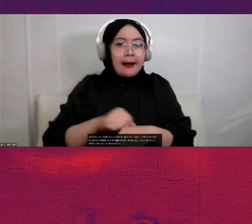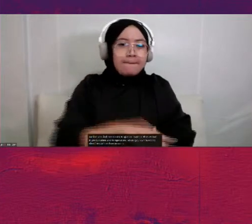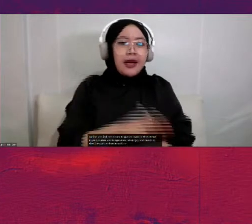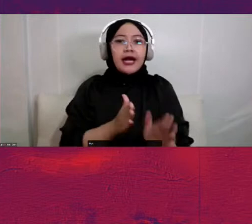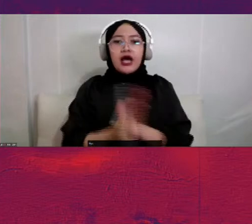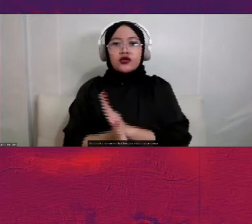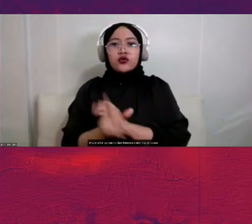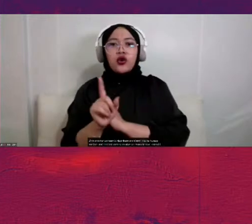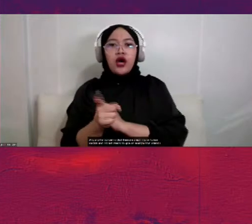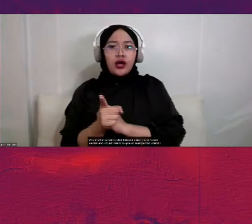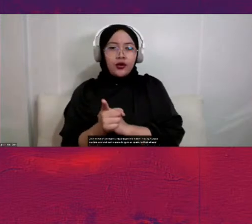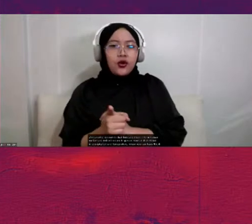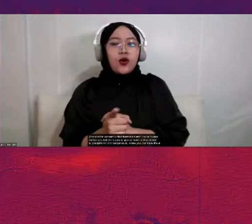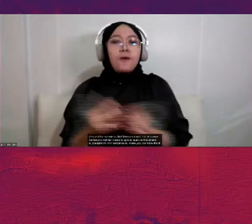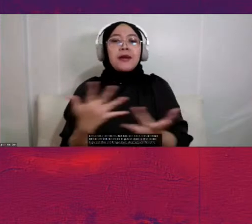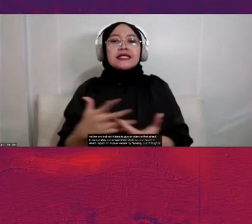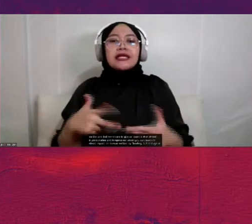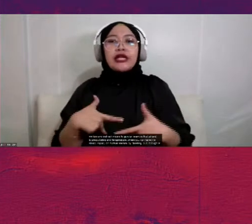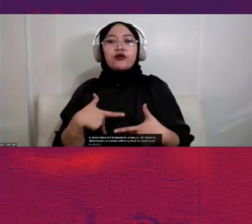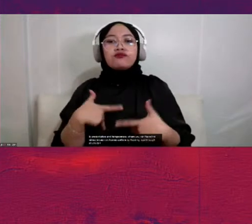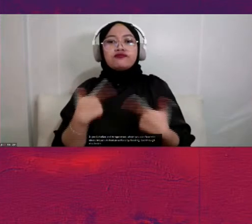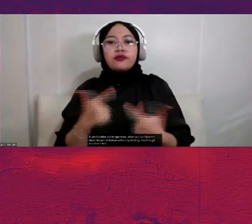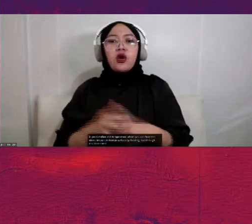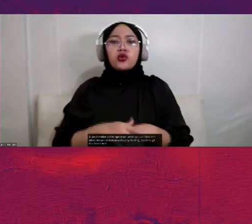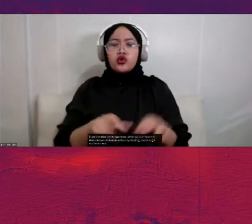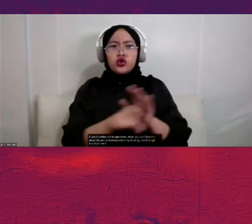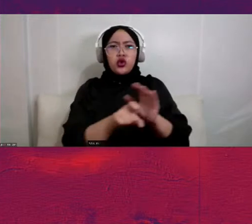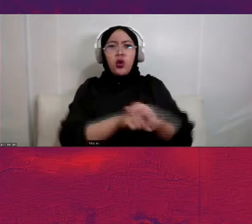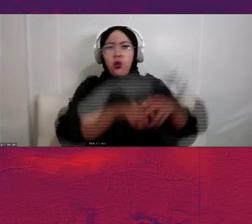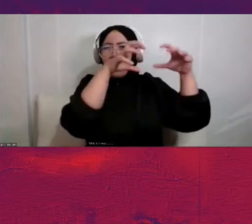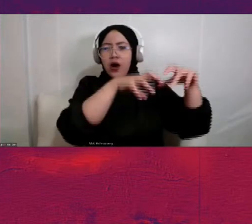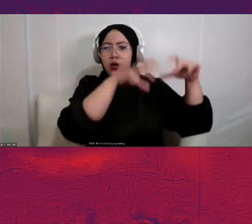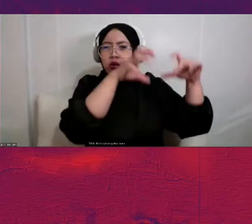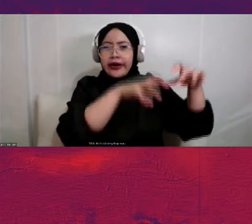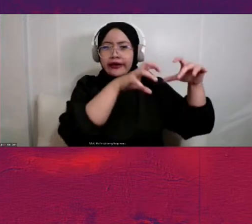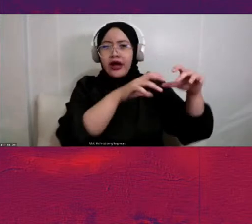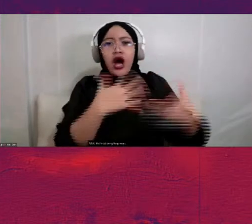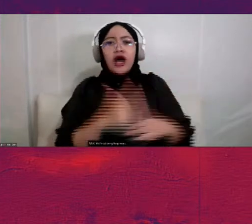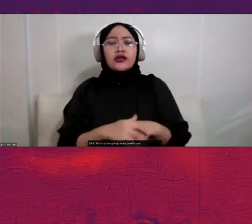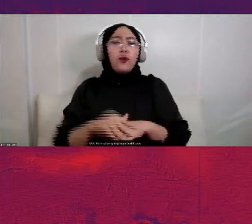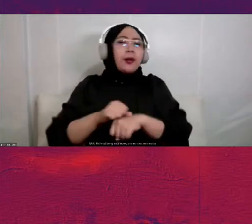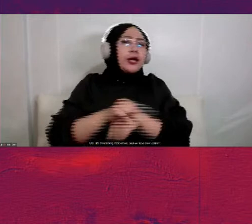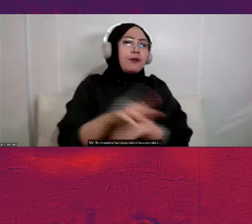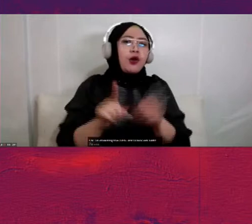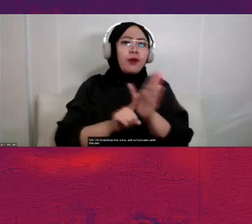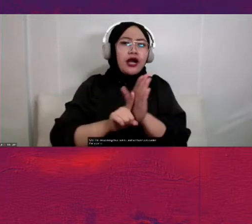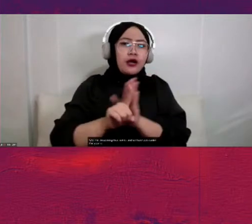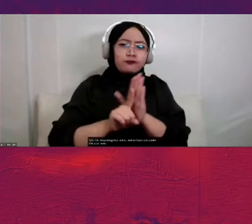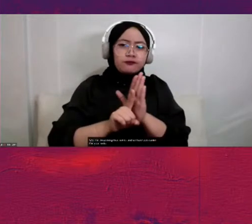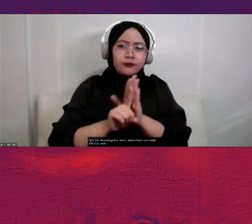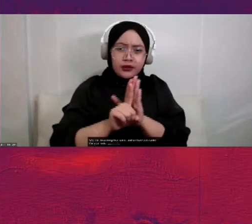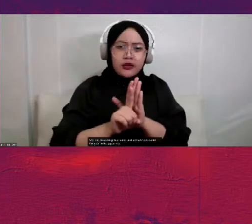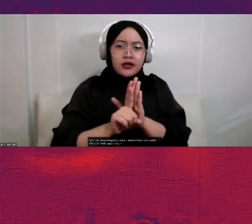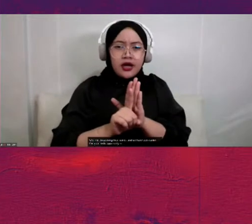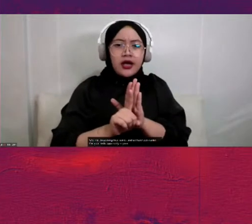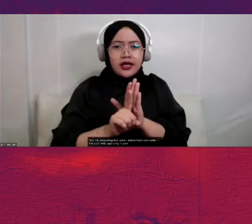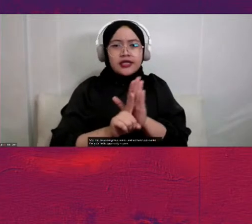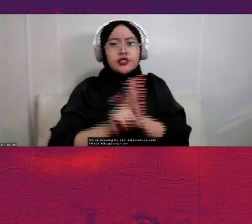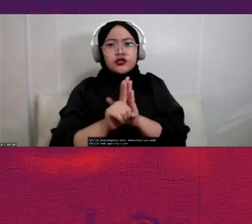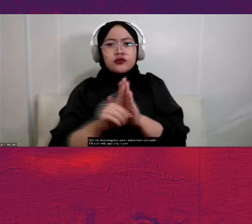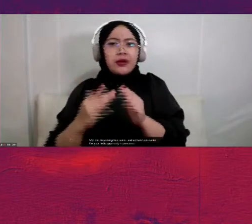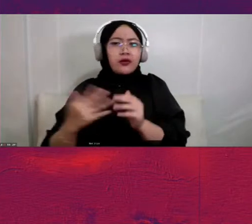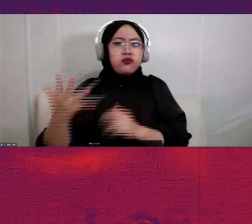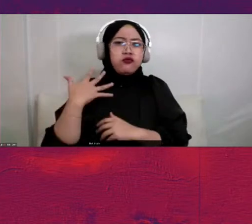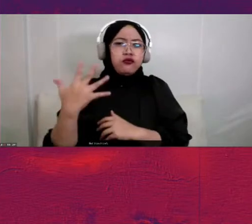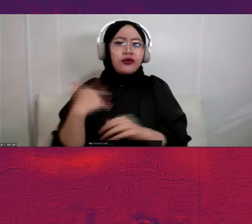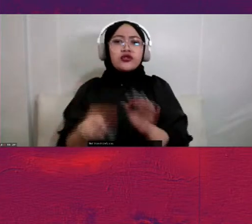welfare by flooding, through much rain, or life-threatening heat waves, as we have seen earlier this year in India or currently in Europe.